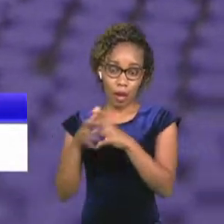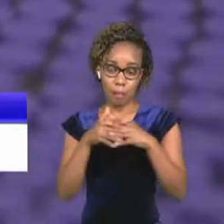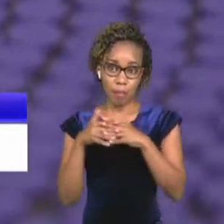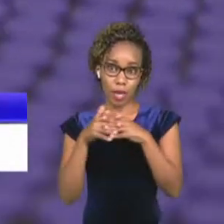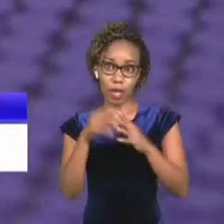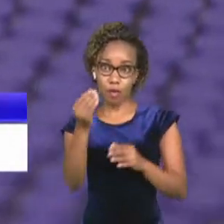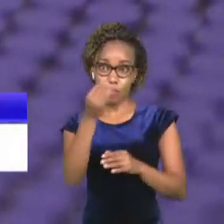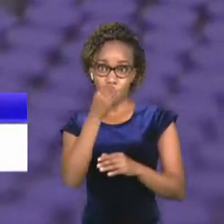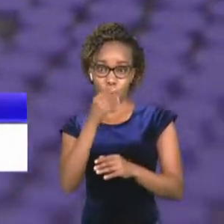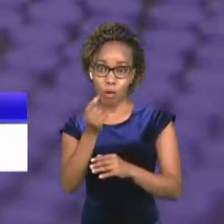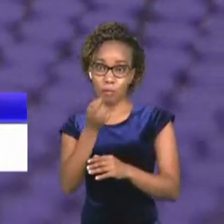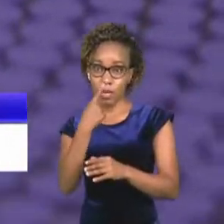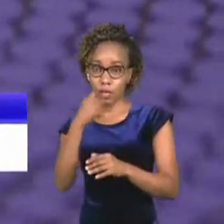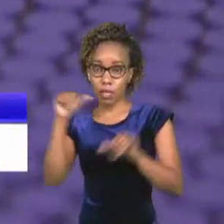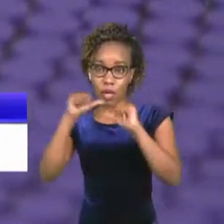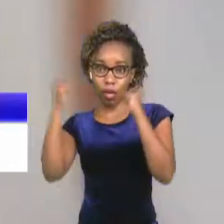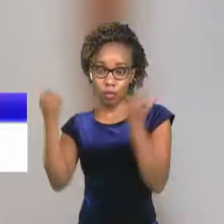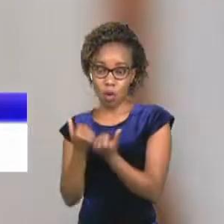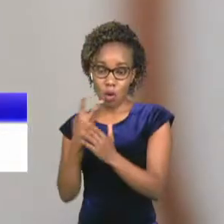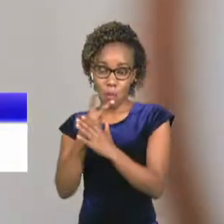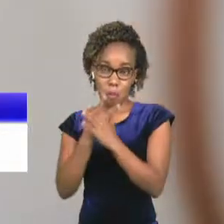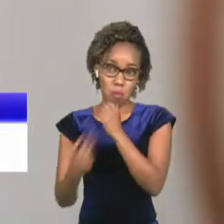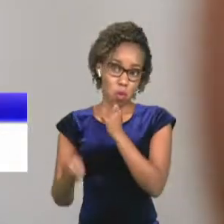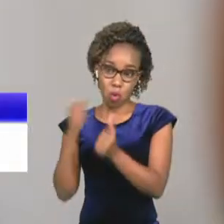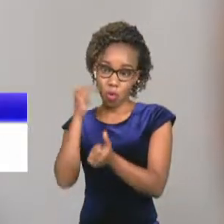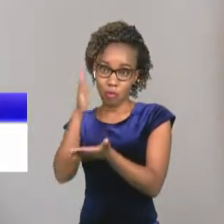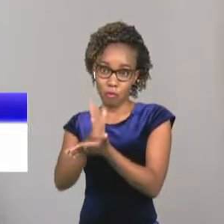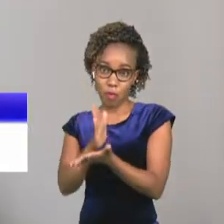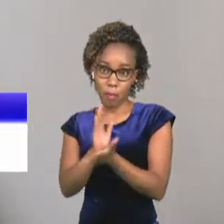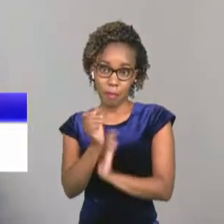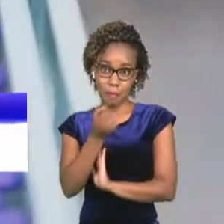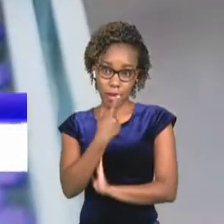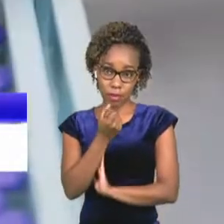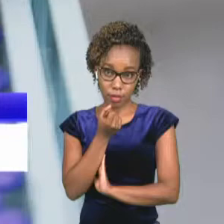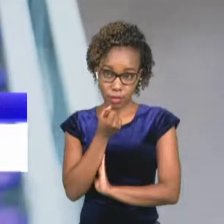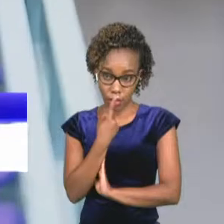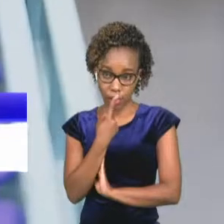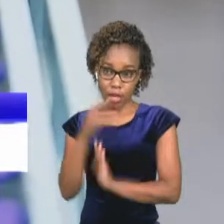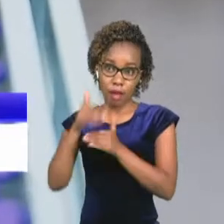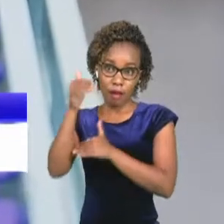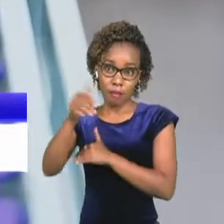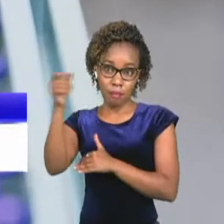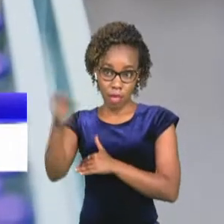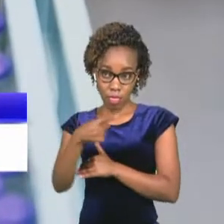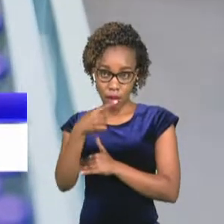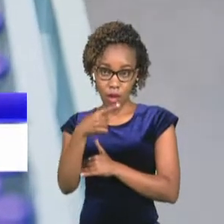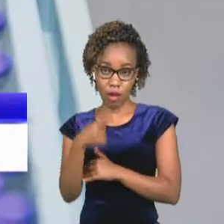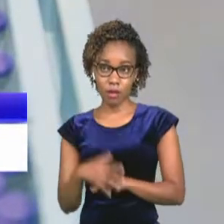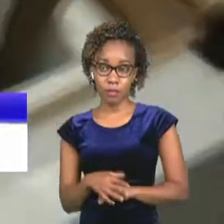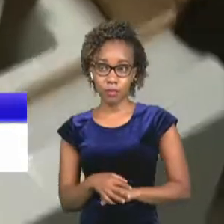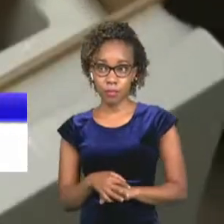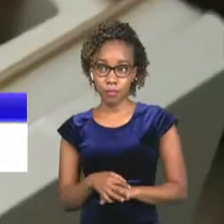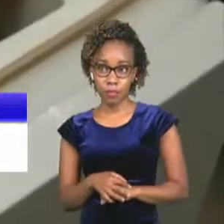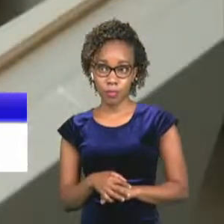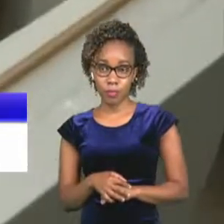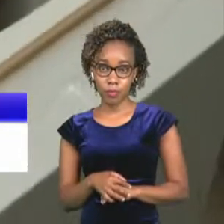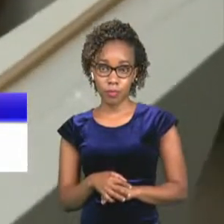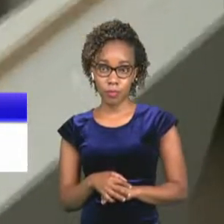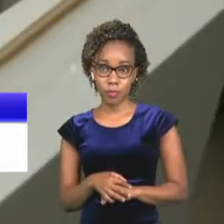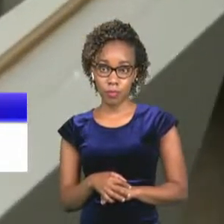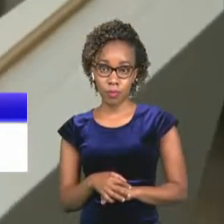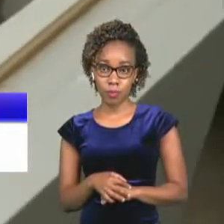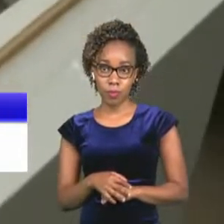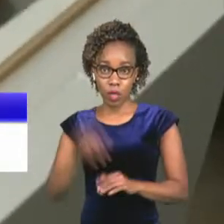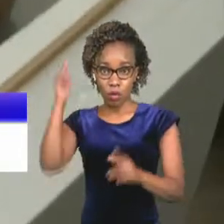Drug Agency may approve both the Moderna and Pfizer-BioNTech vaccines early next month. In addition to that,